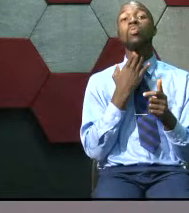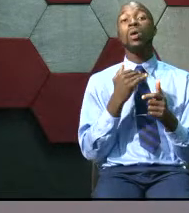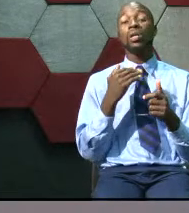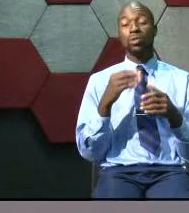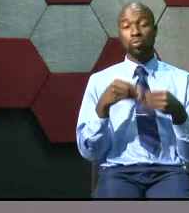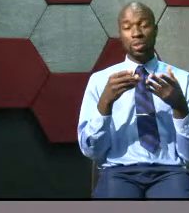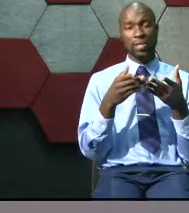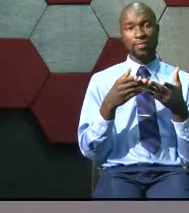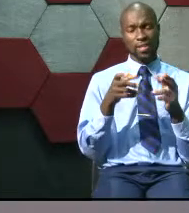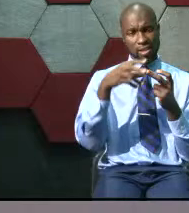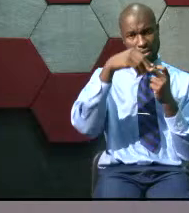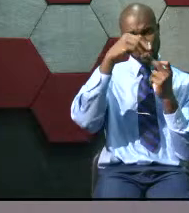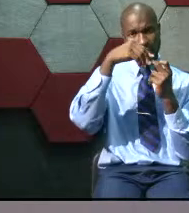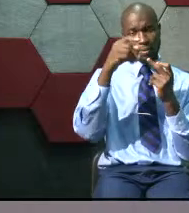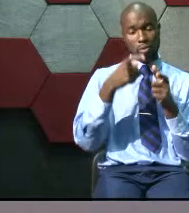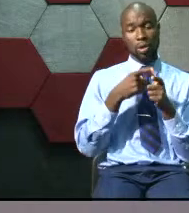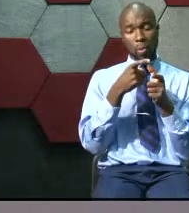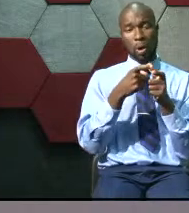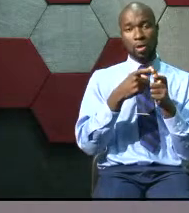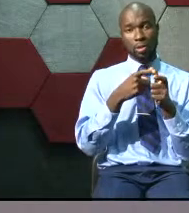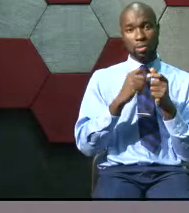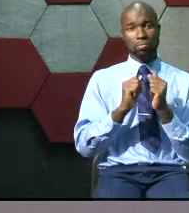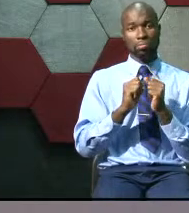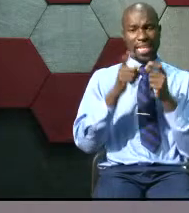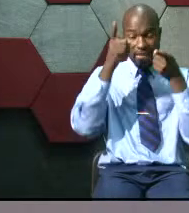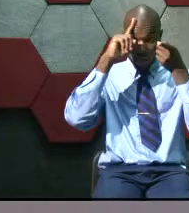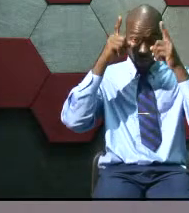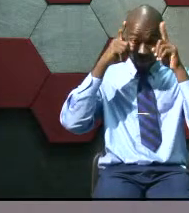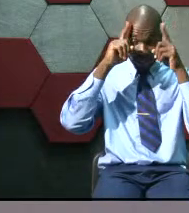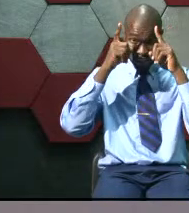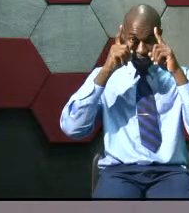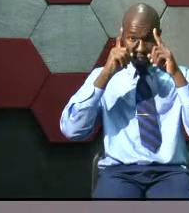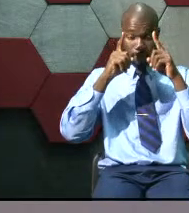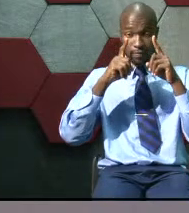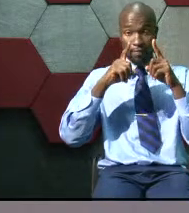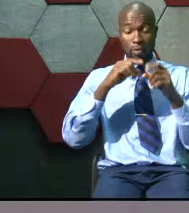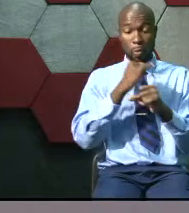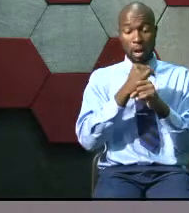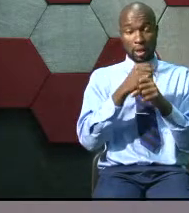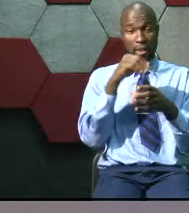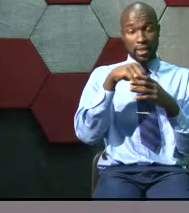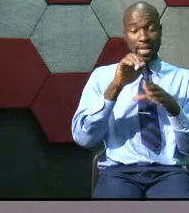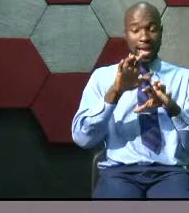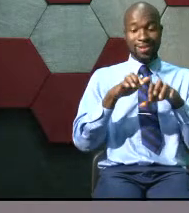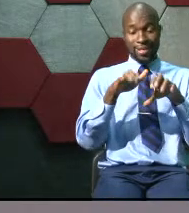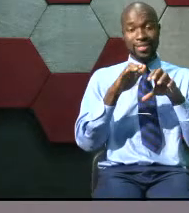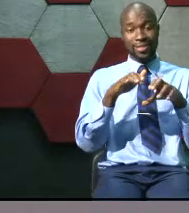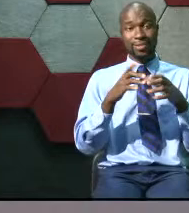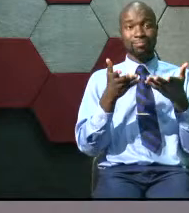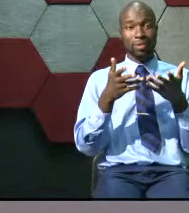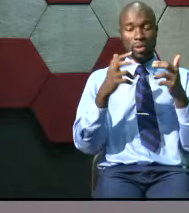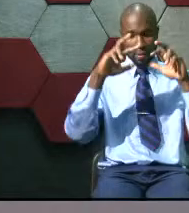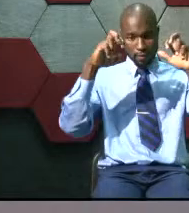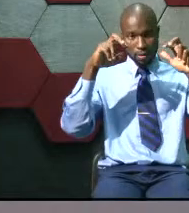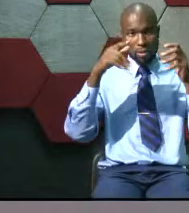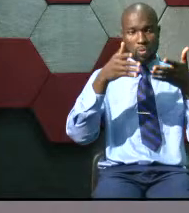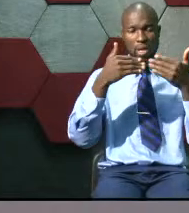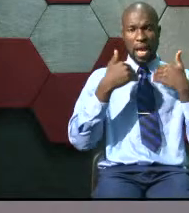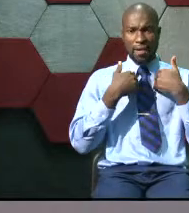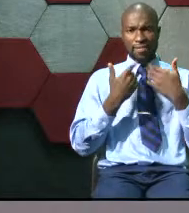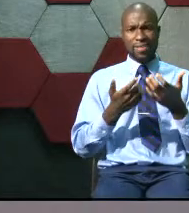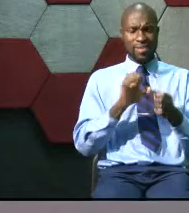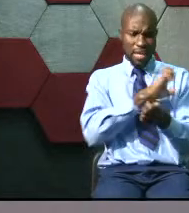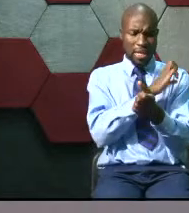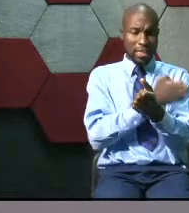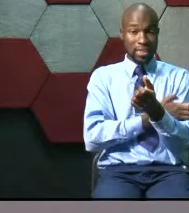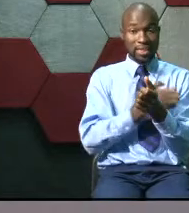next special award, is the Innovative Project in Agricultural Issues. That's actually this is energy. That's agricultural